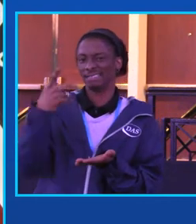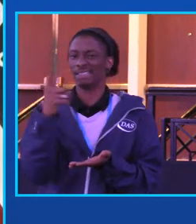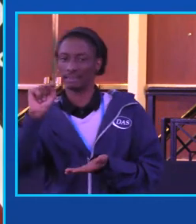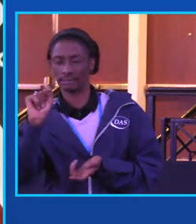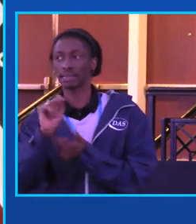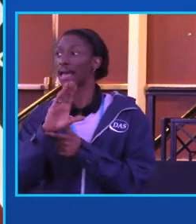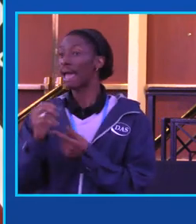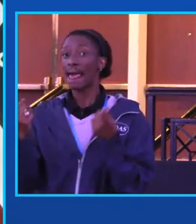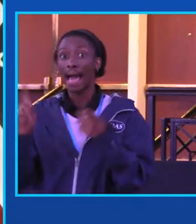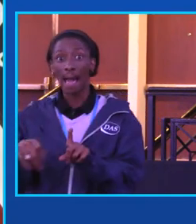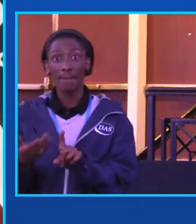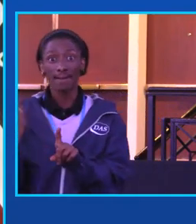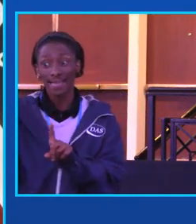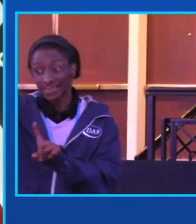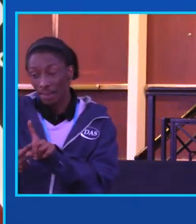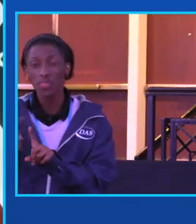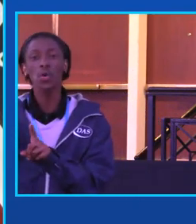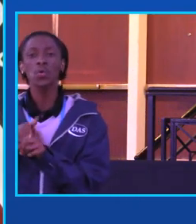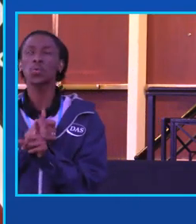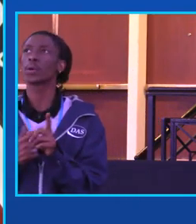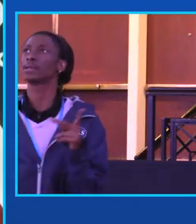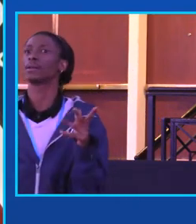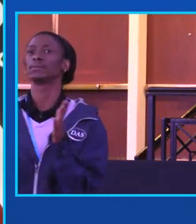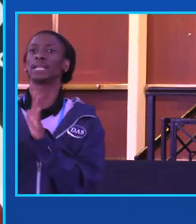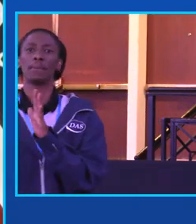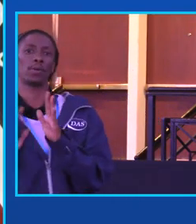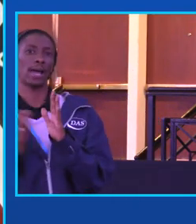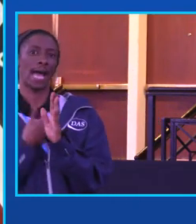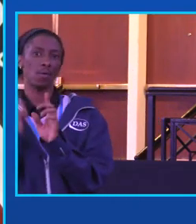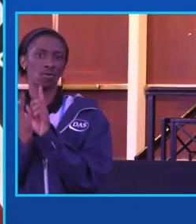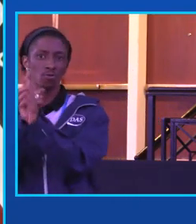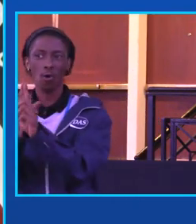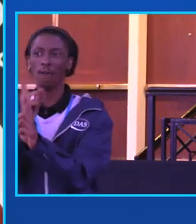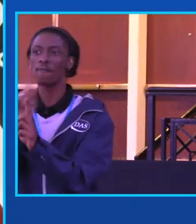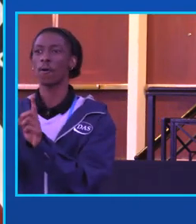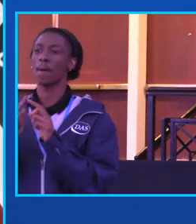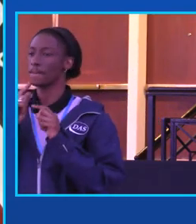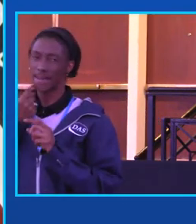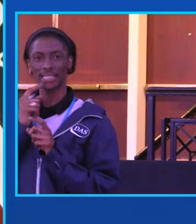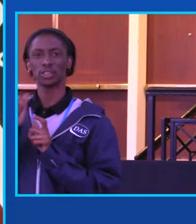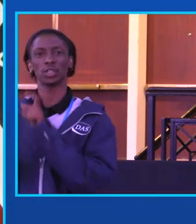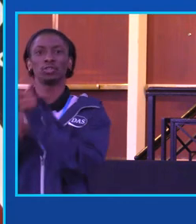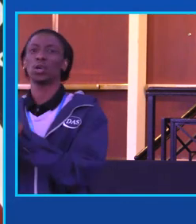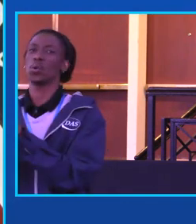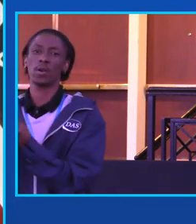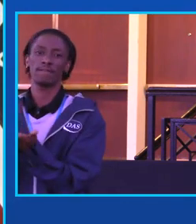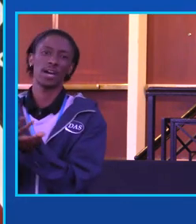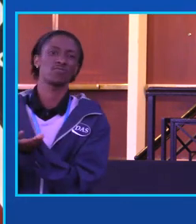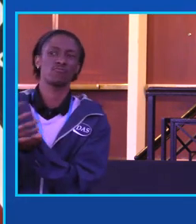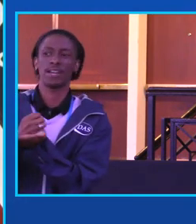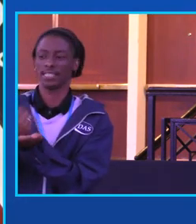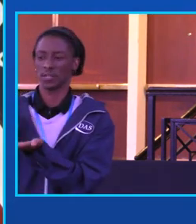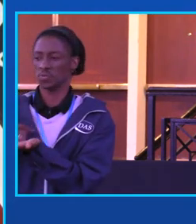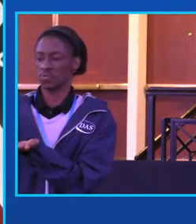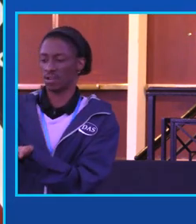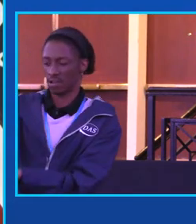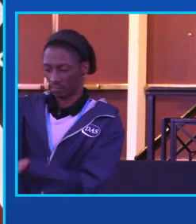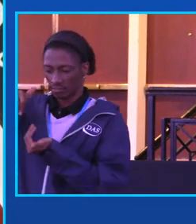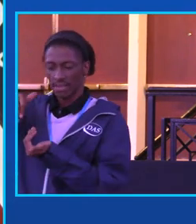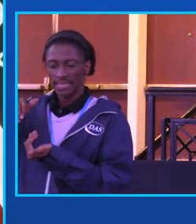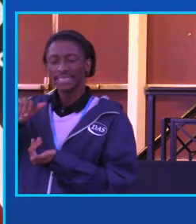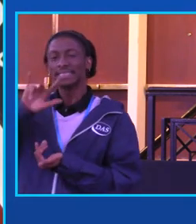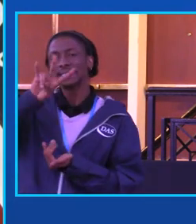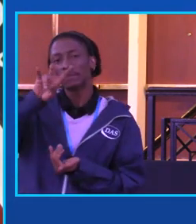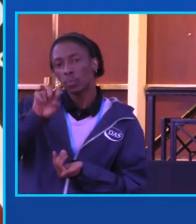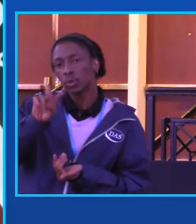last month, we more than doubled our goal in major donor fundraising, raising $7.2